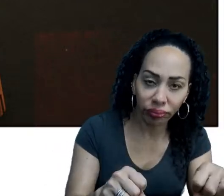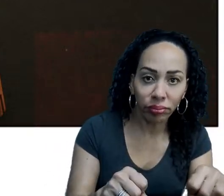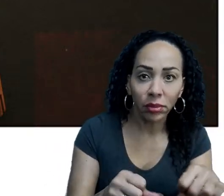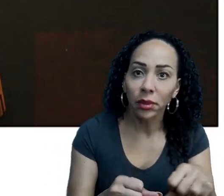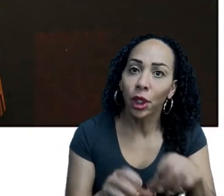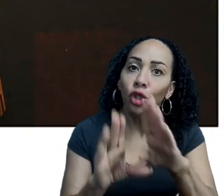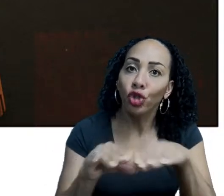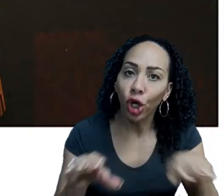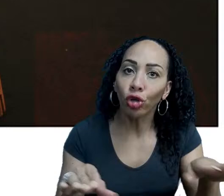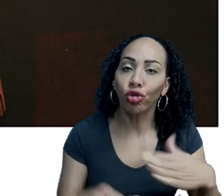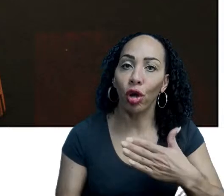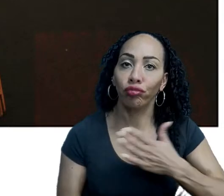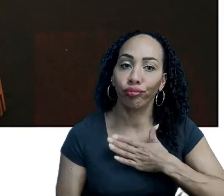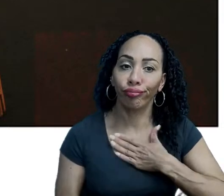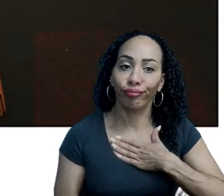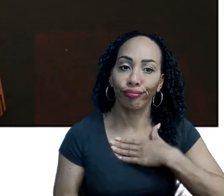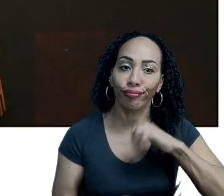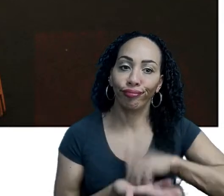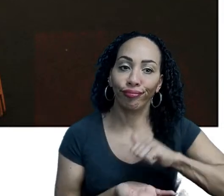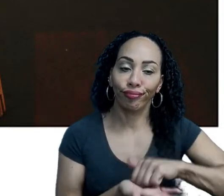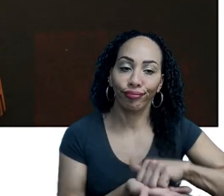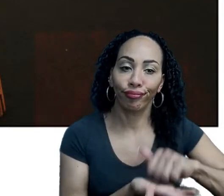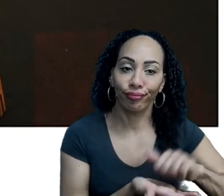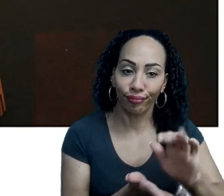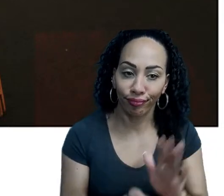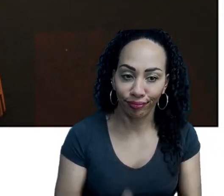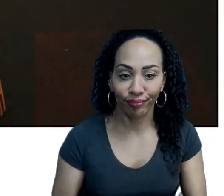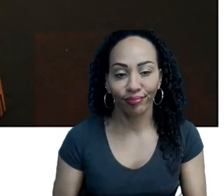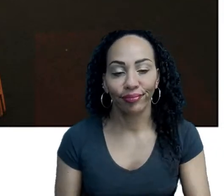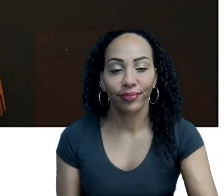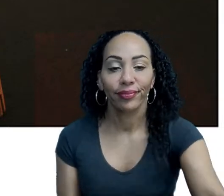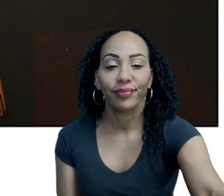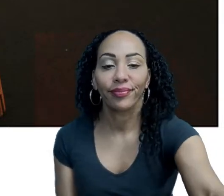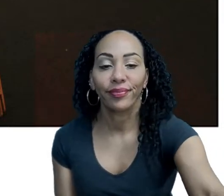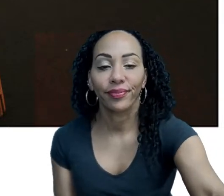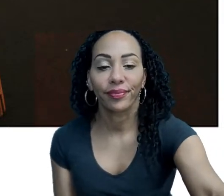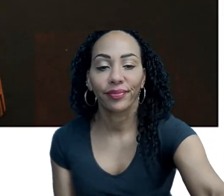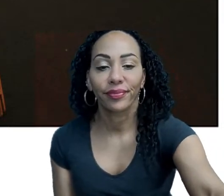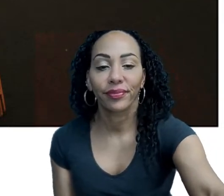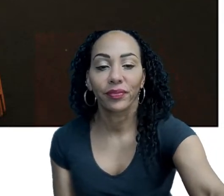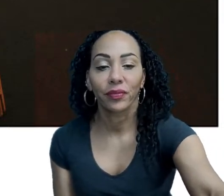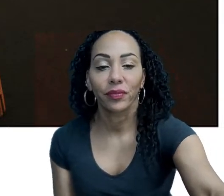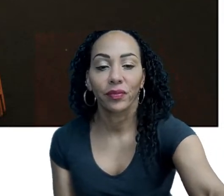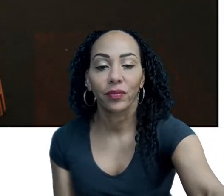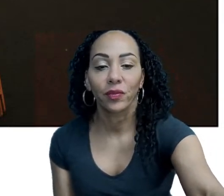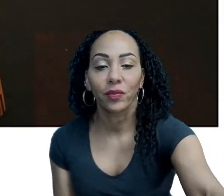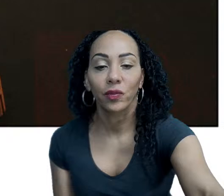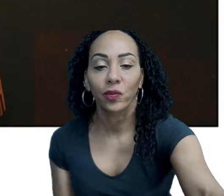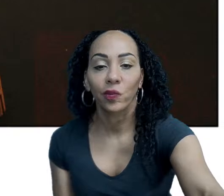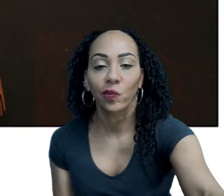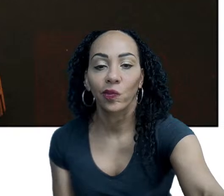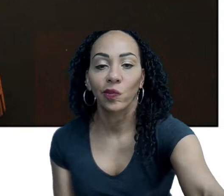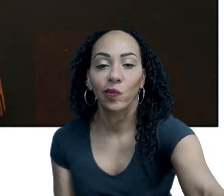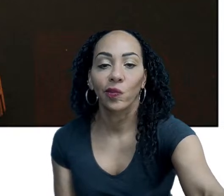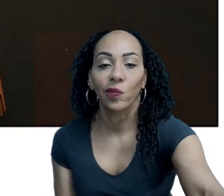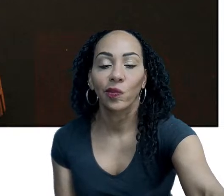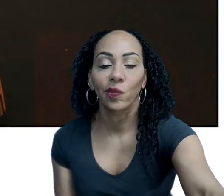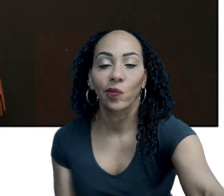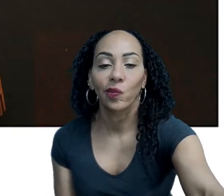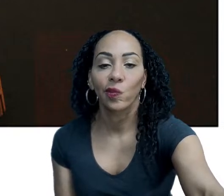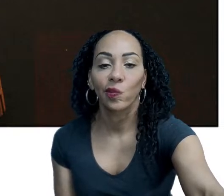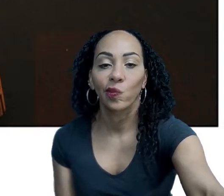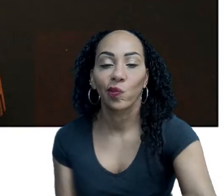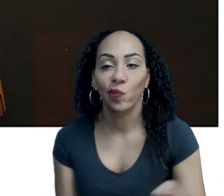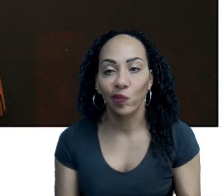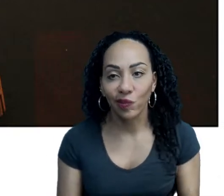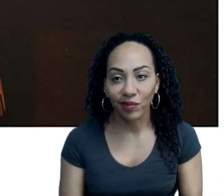And so we didn't shy away from that from now on. You know, we as I said, made sure everyone was listened to, but we did kind of have much more of a, let's